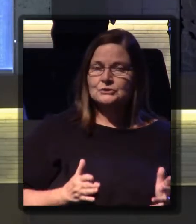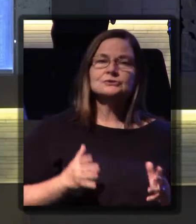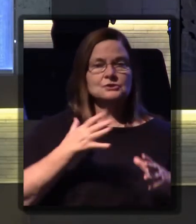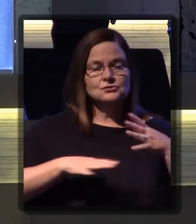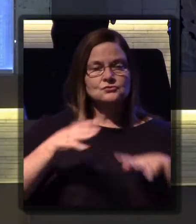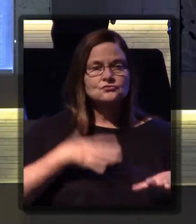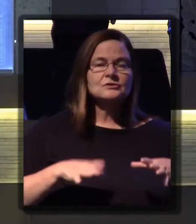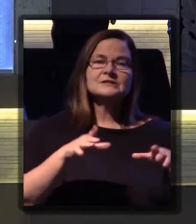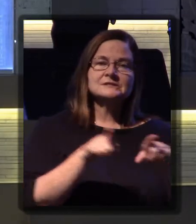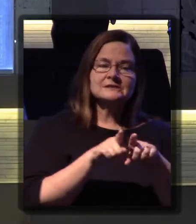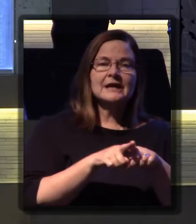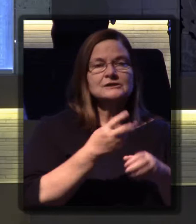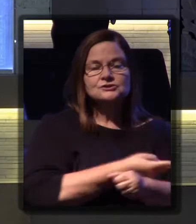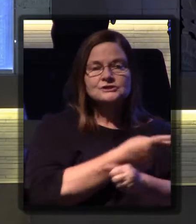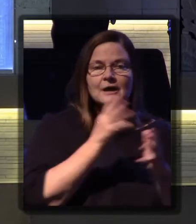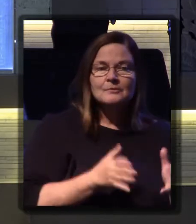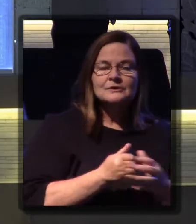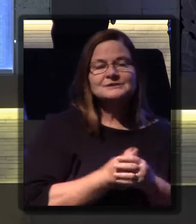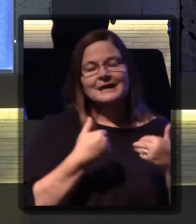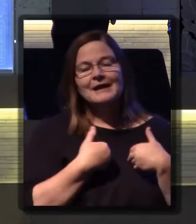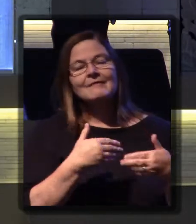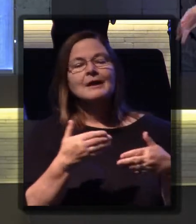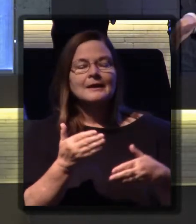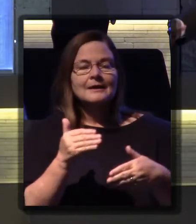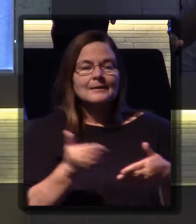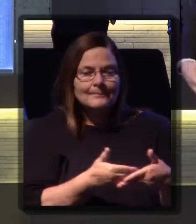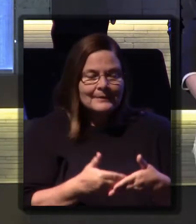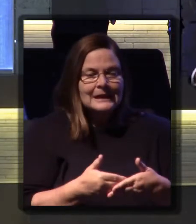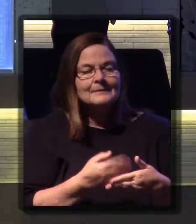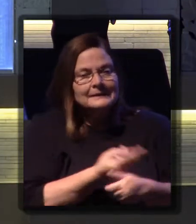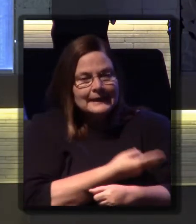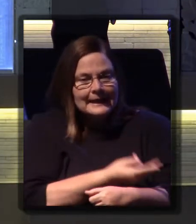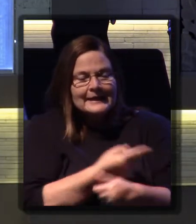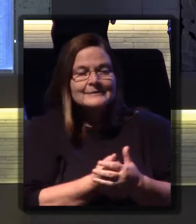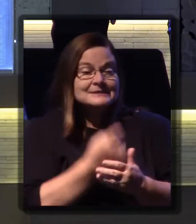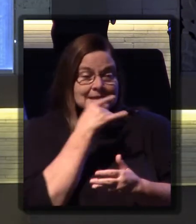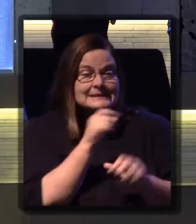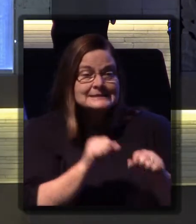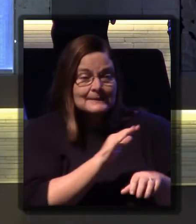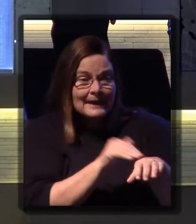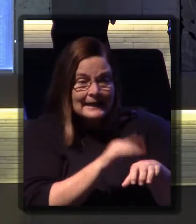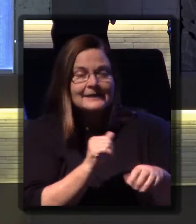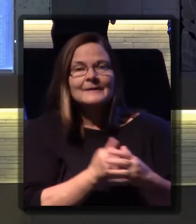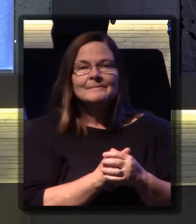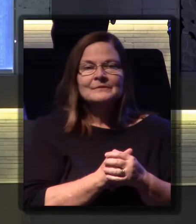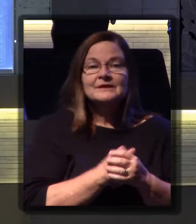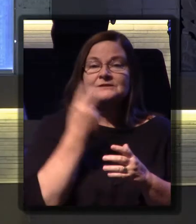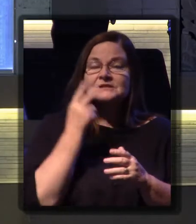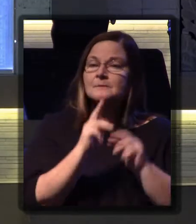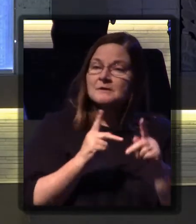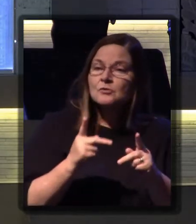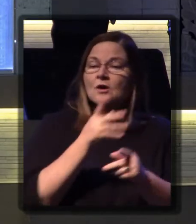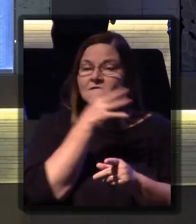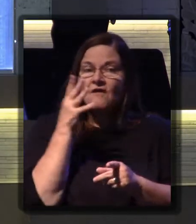displays with human actors who are dressed like shepherds with their sheepfold, and you can pick up a little baby lamb, and the kids can pet